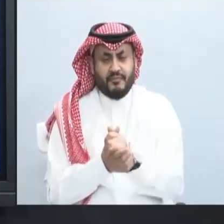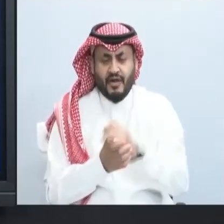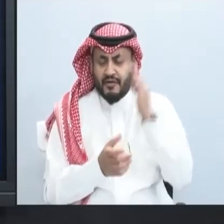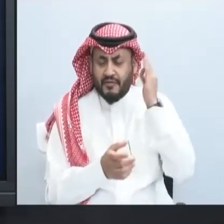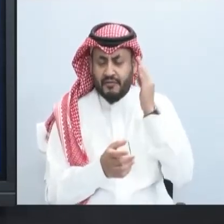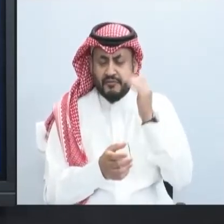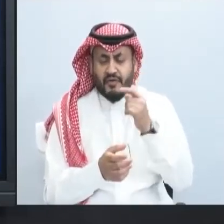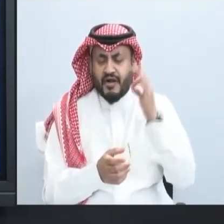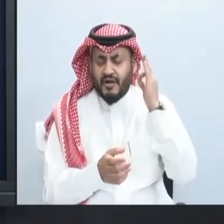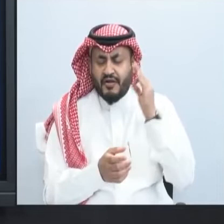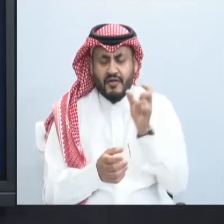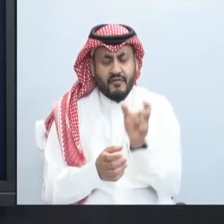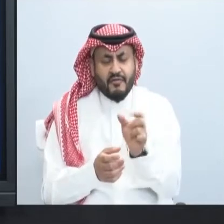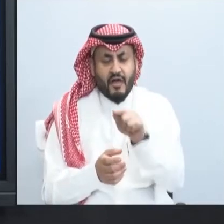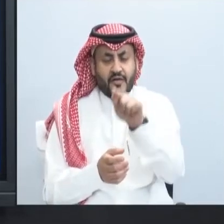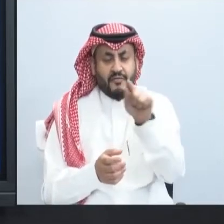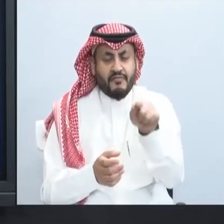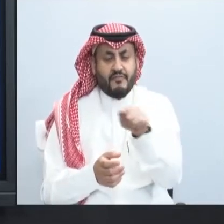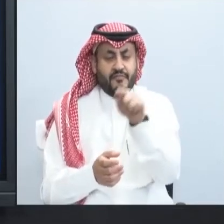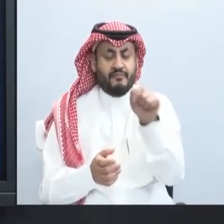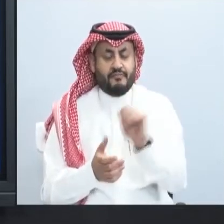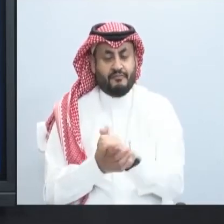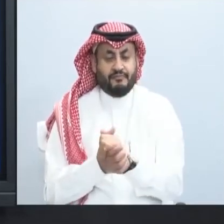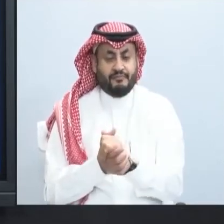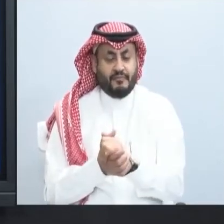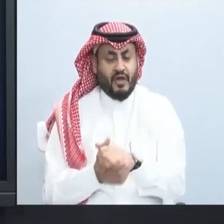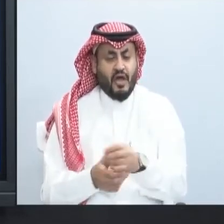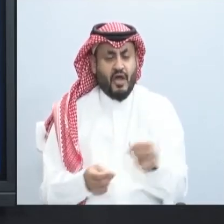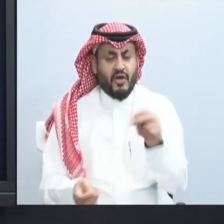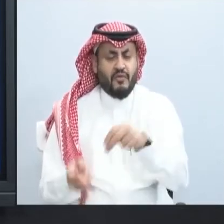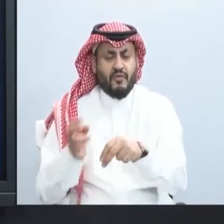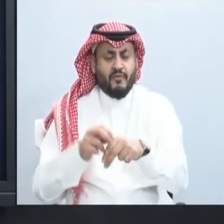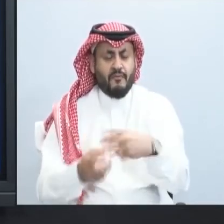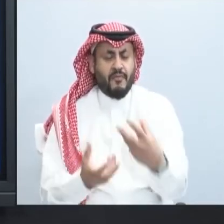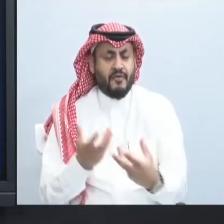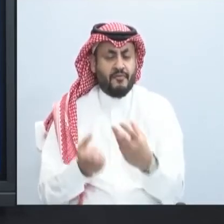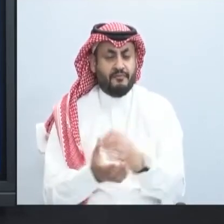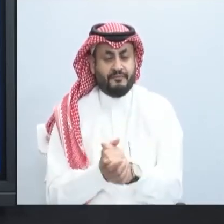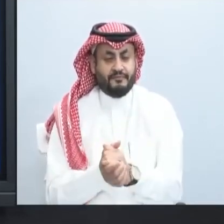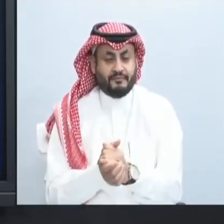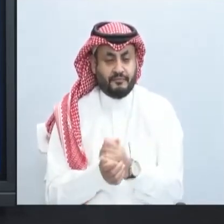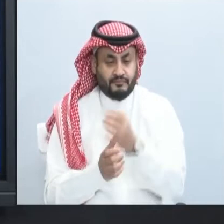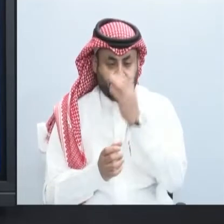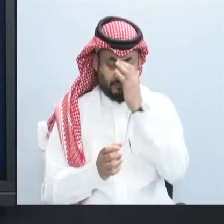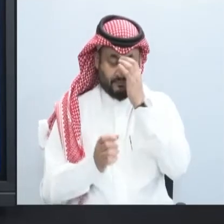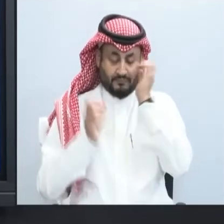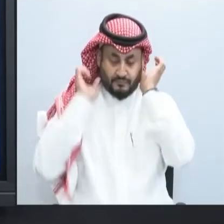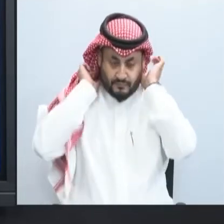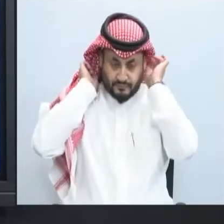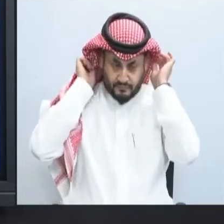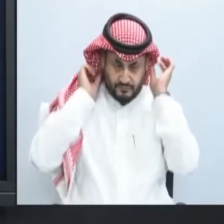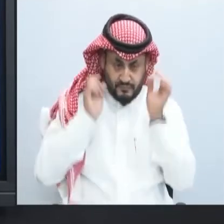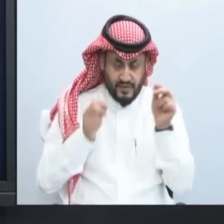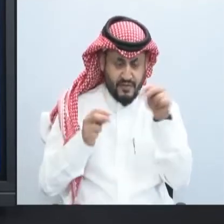chant about how to make a certain food. And after this, we did circle what are the